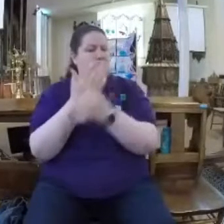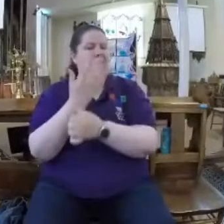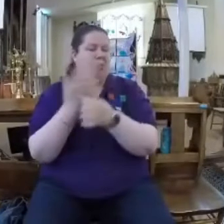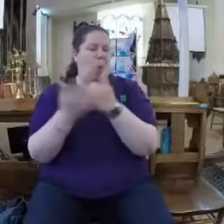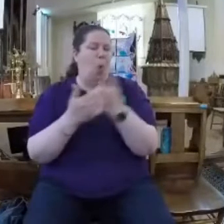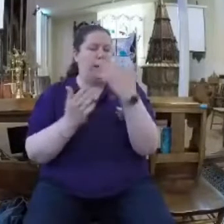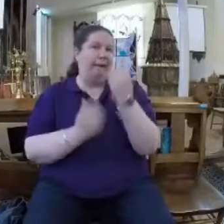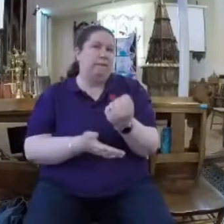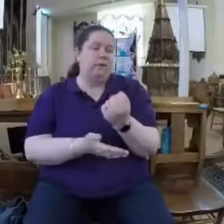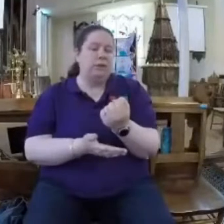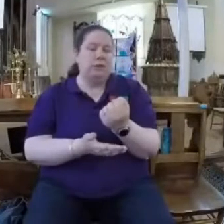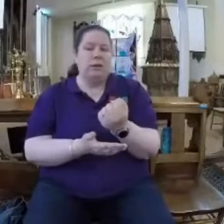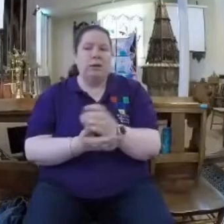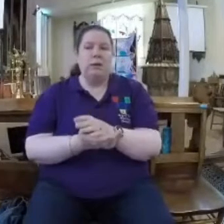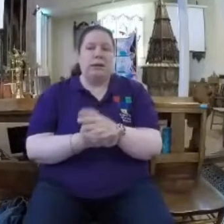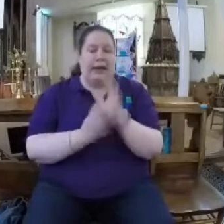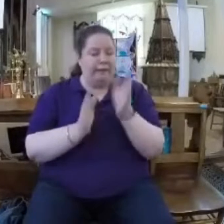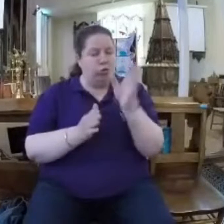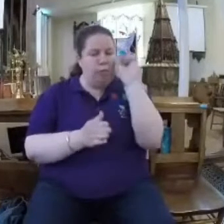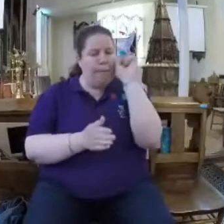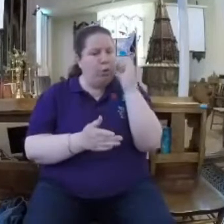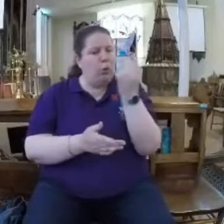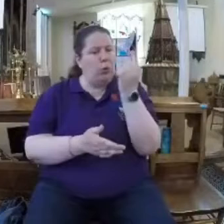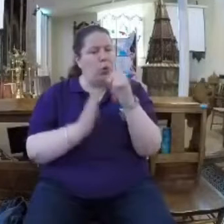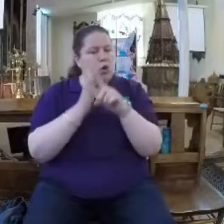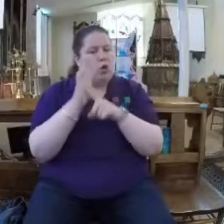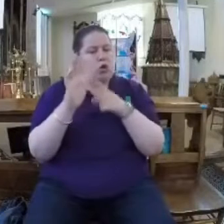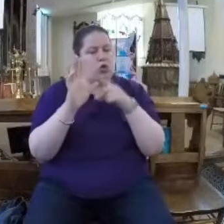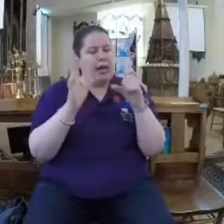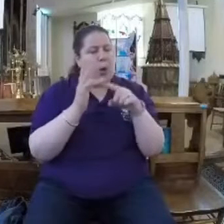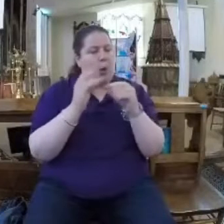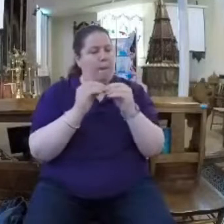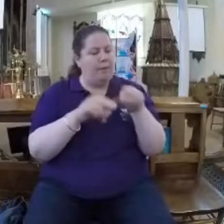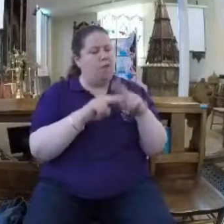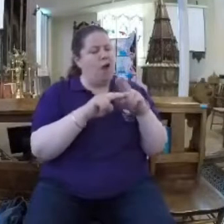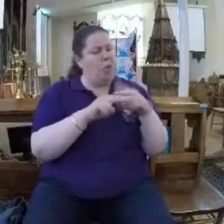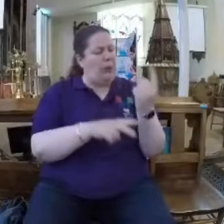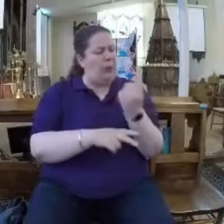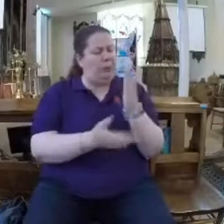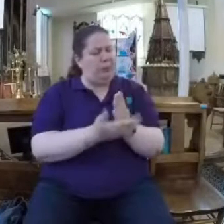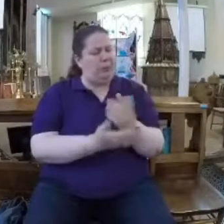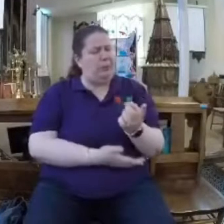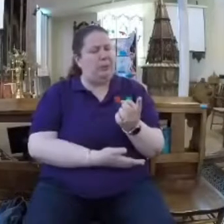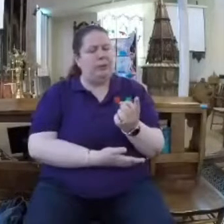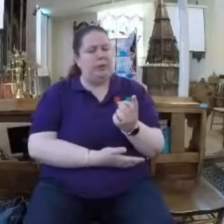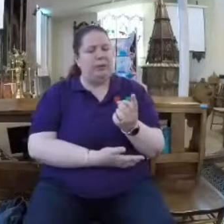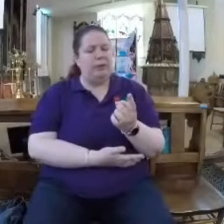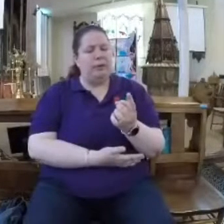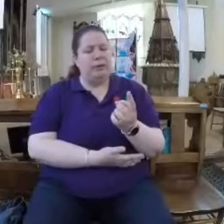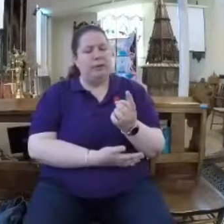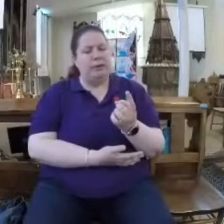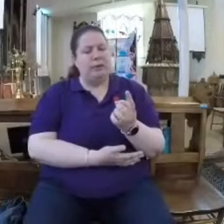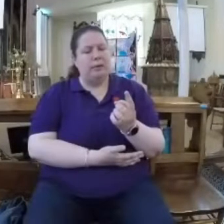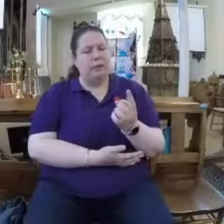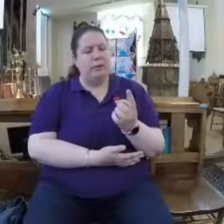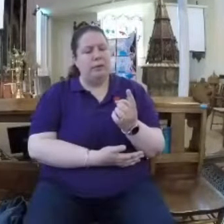to remember who this person, Jacob, actually is. If we want this to move from being